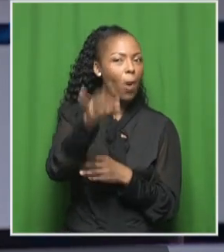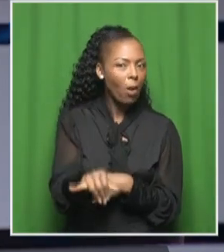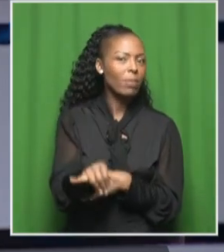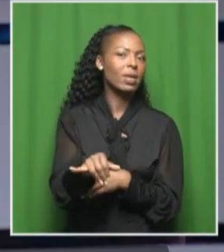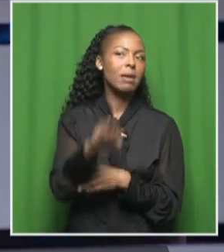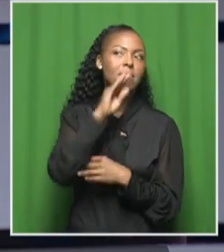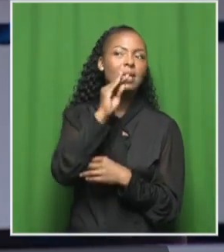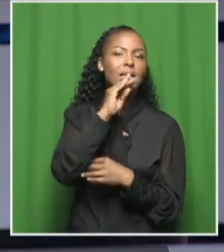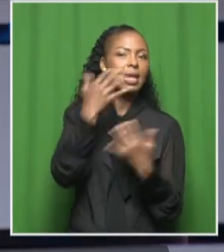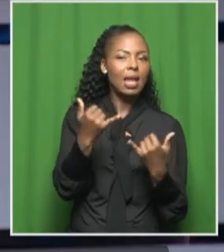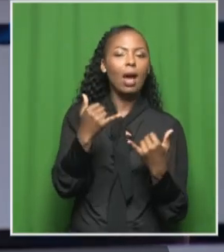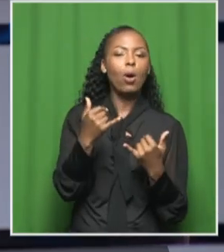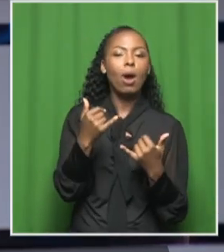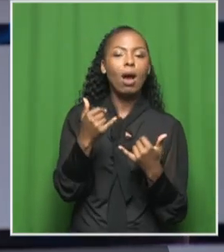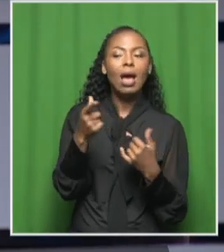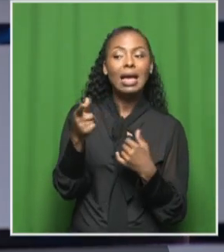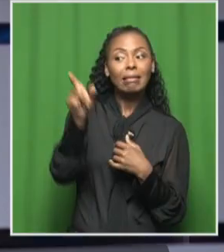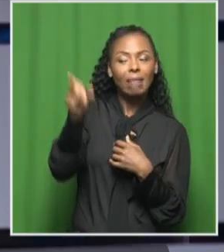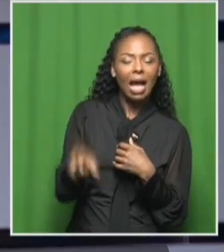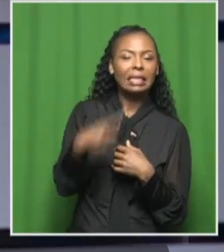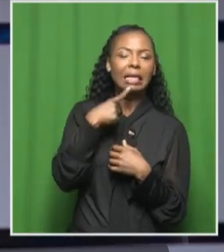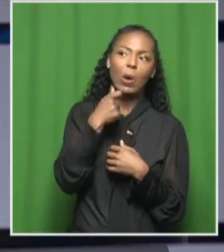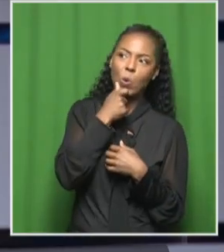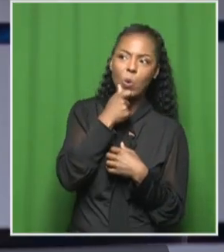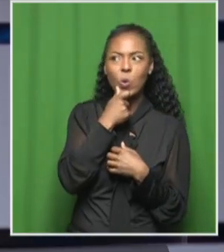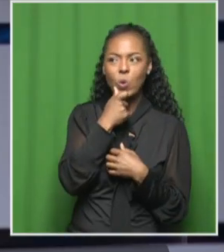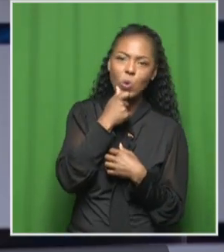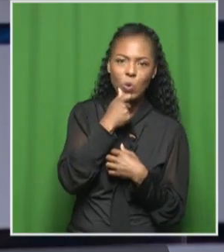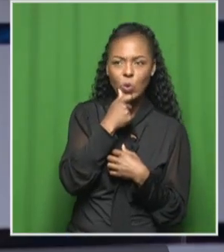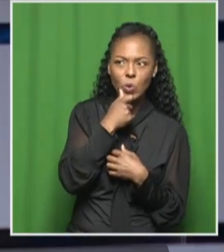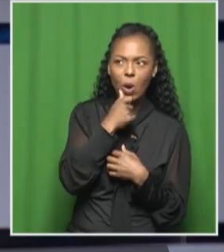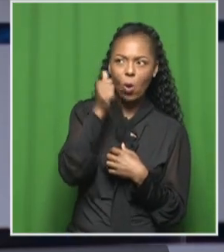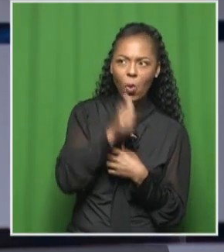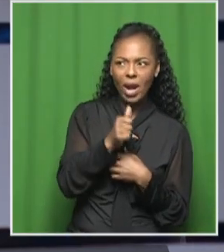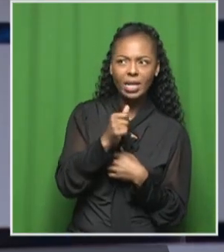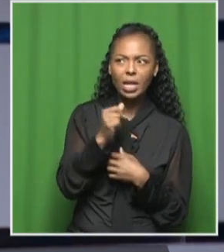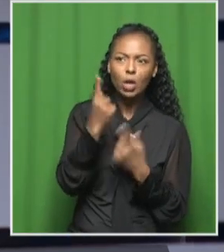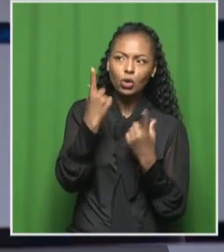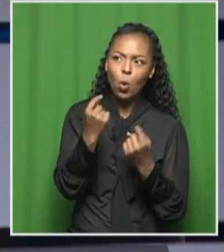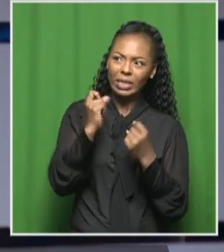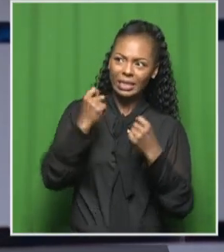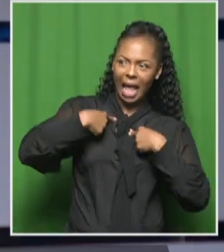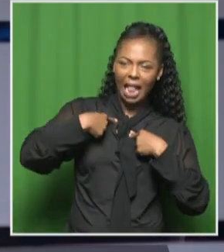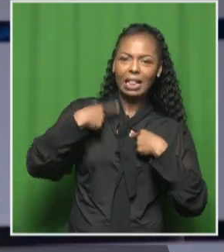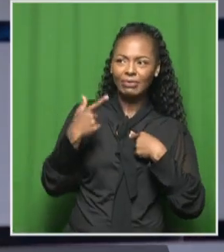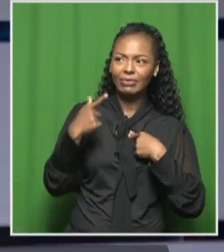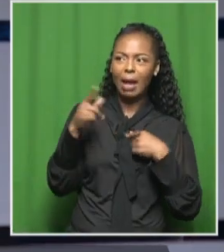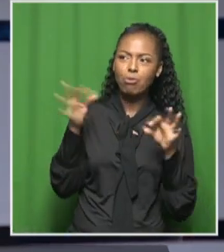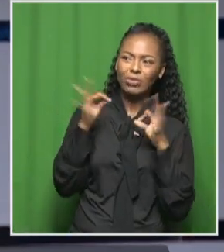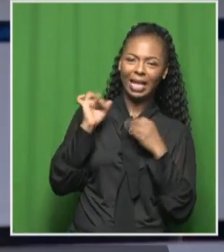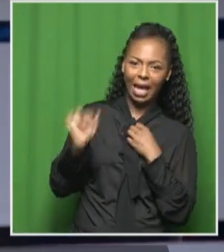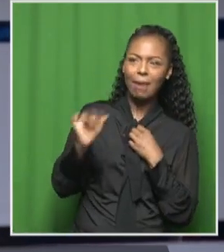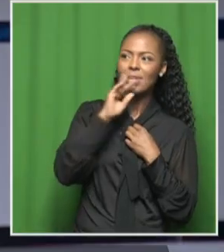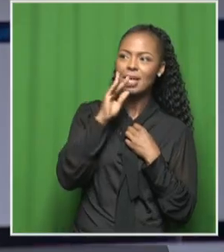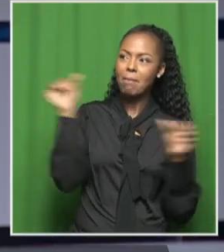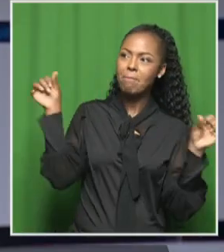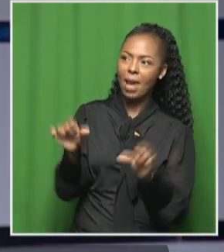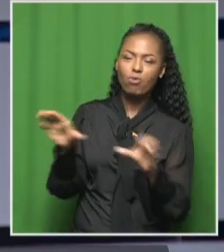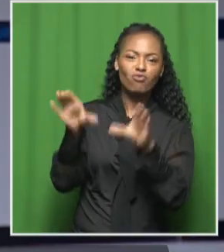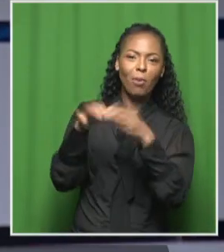permanently. But the guys were afraid because they said, you know, once he goes solo, oh no, he's never coming back. So they were afraid about that.